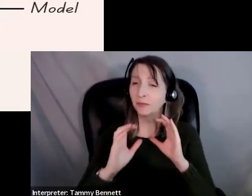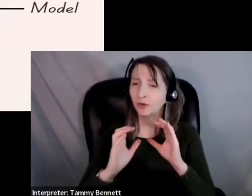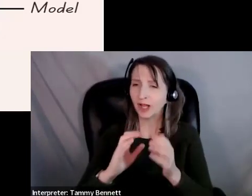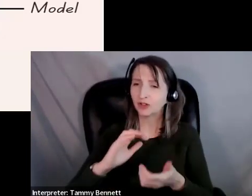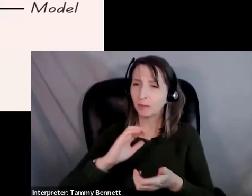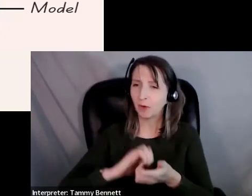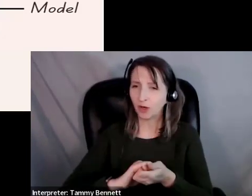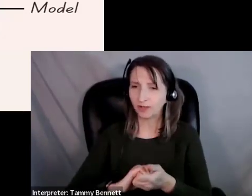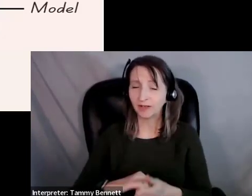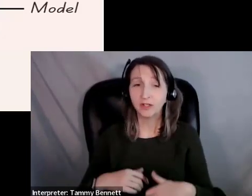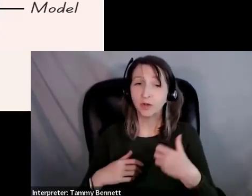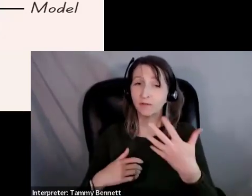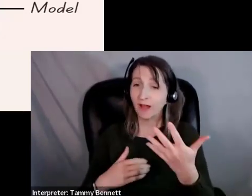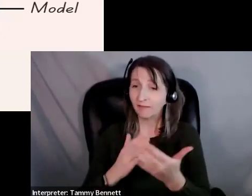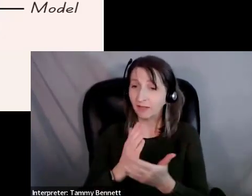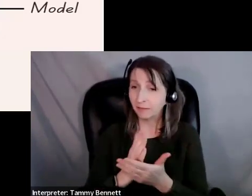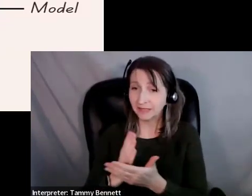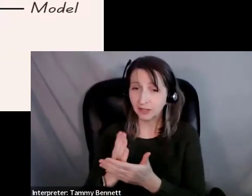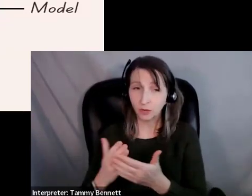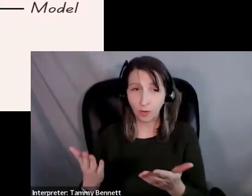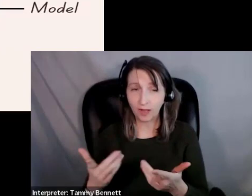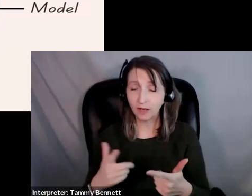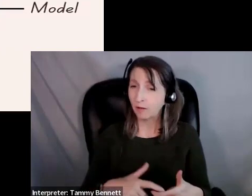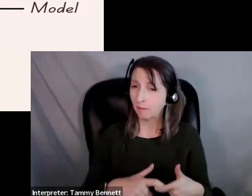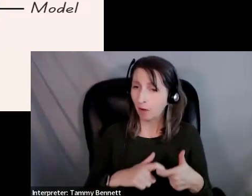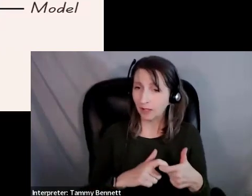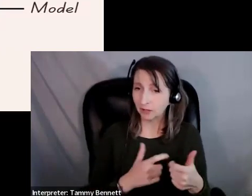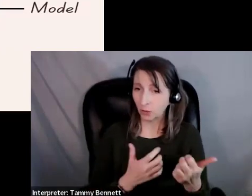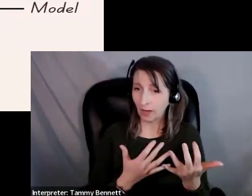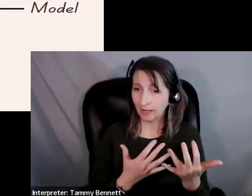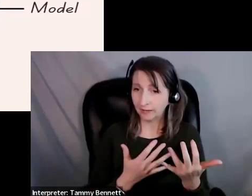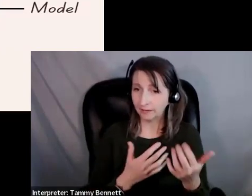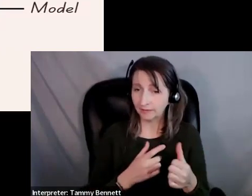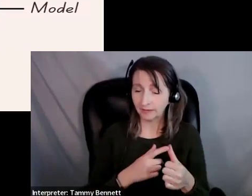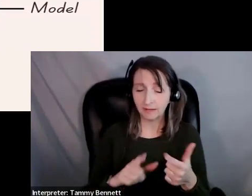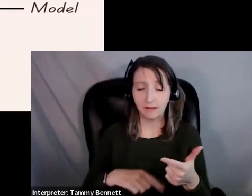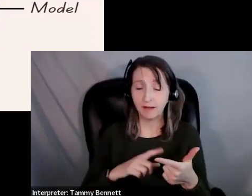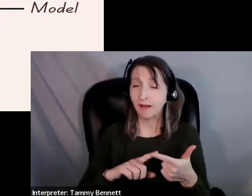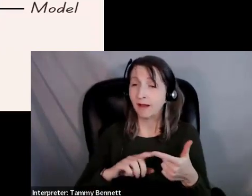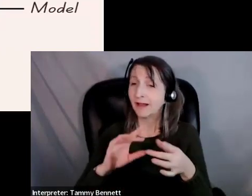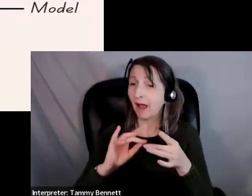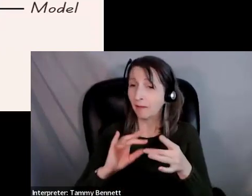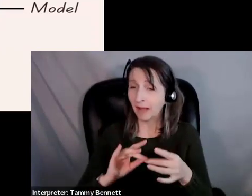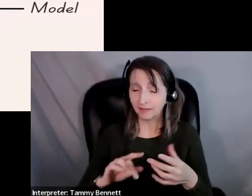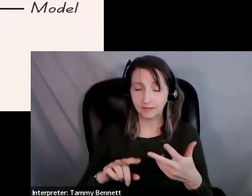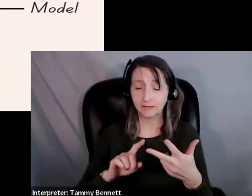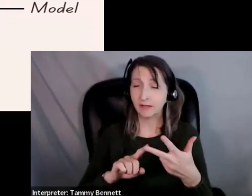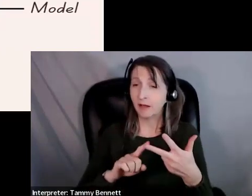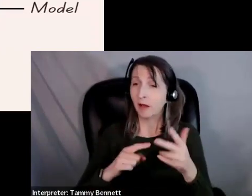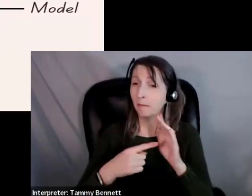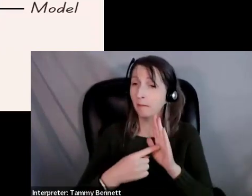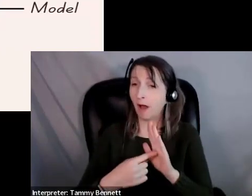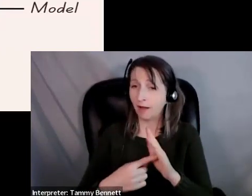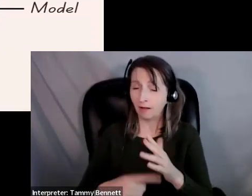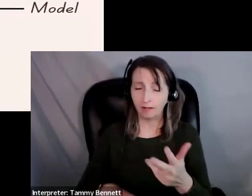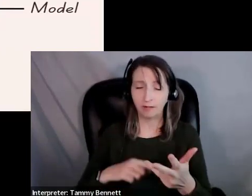so the five pieces are pause and wait, comment, model, acknowledge and respond and